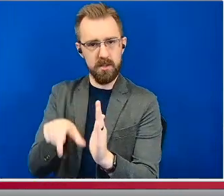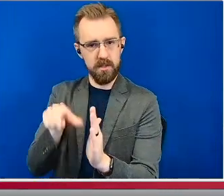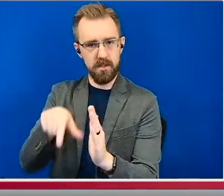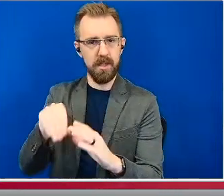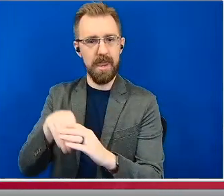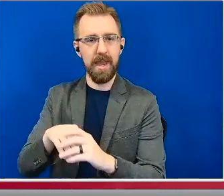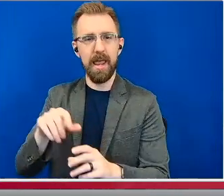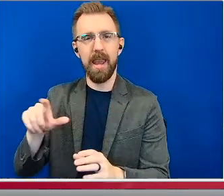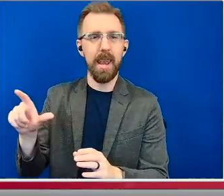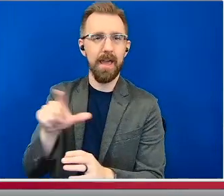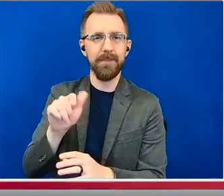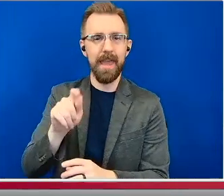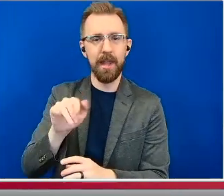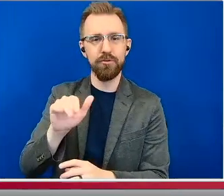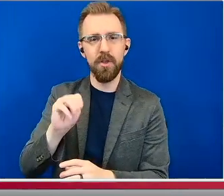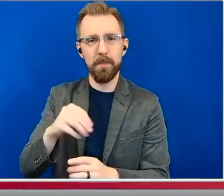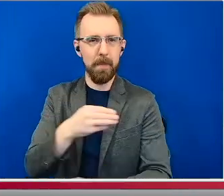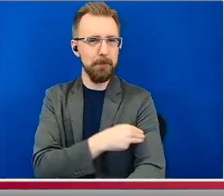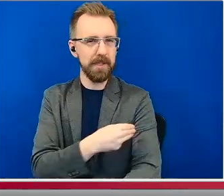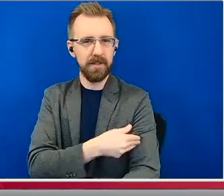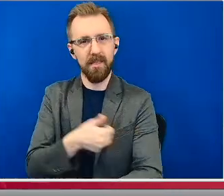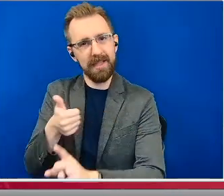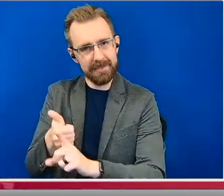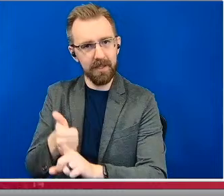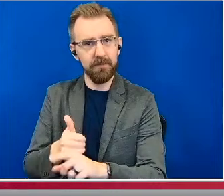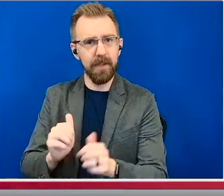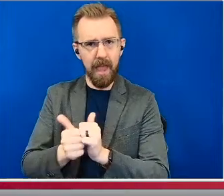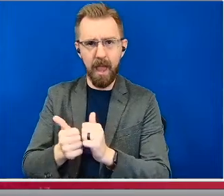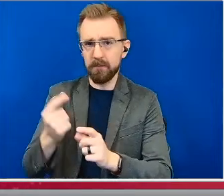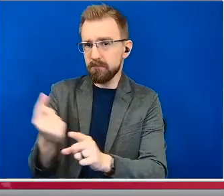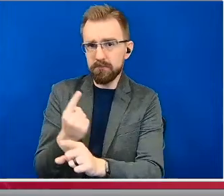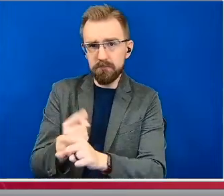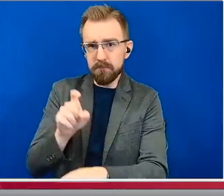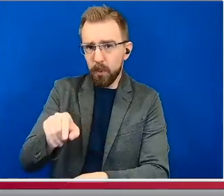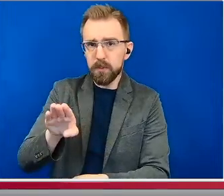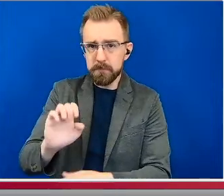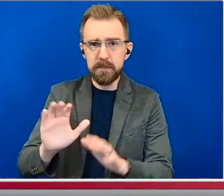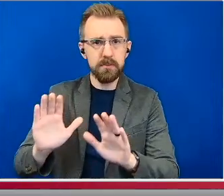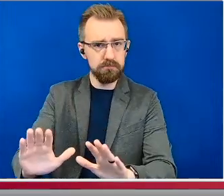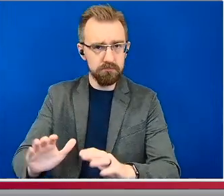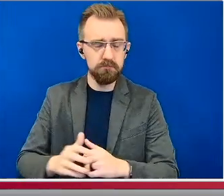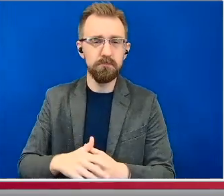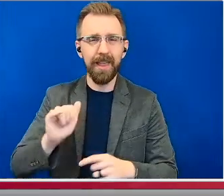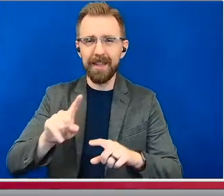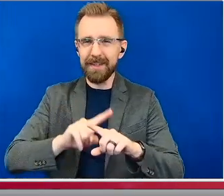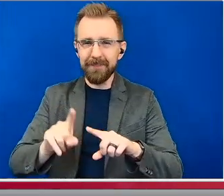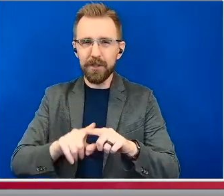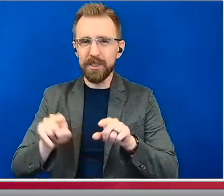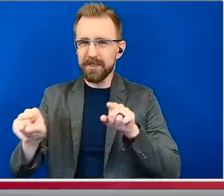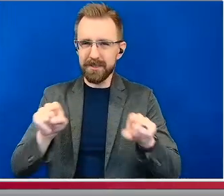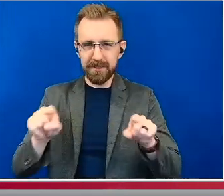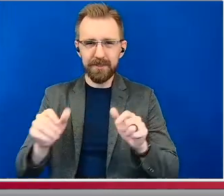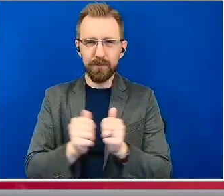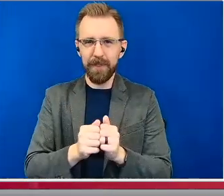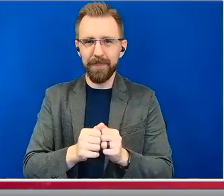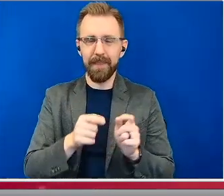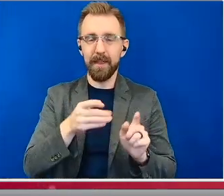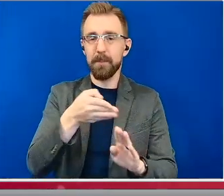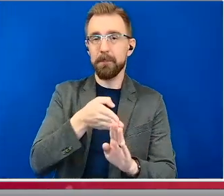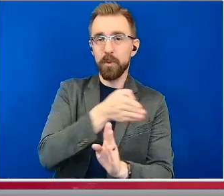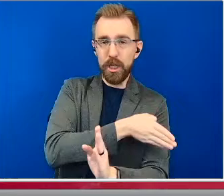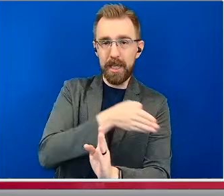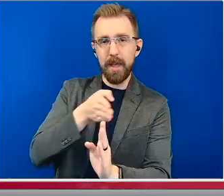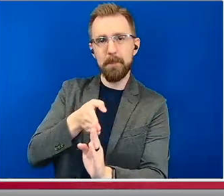heart muscle itself, like the way it should be. So that's the difference between the pre and post